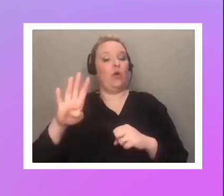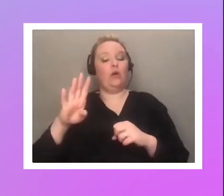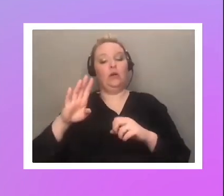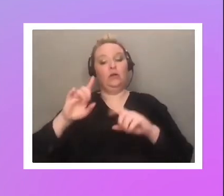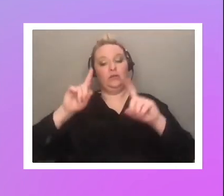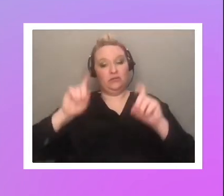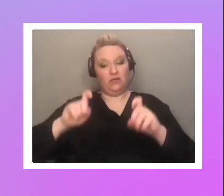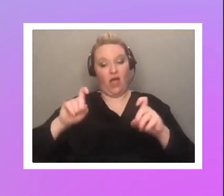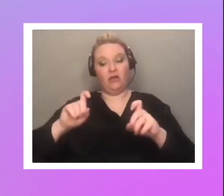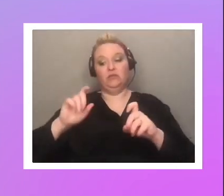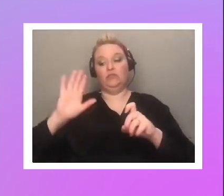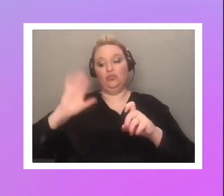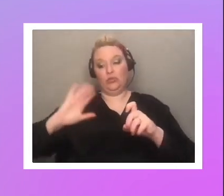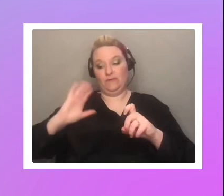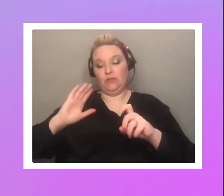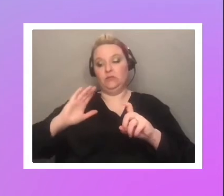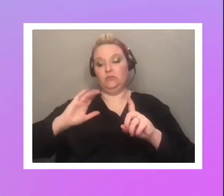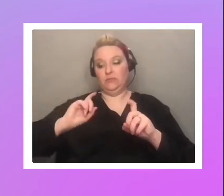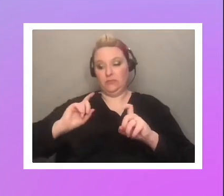testing with your